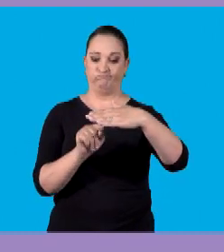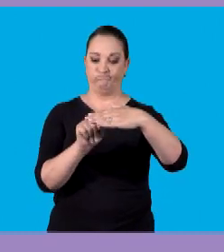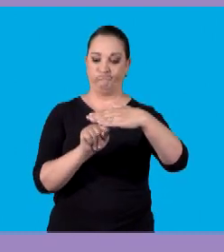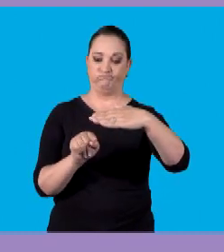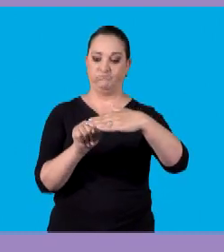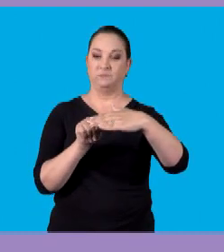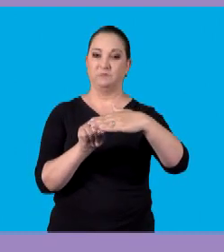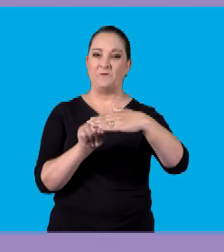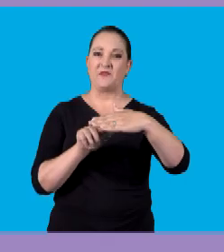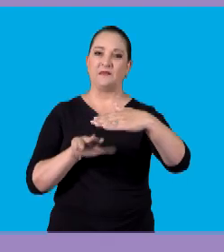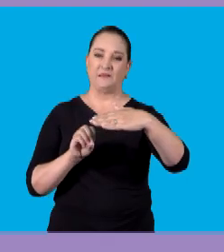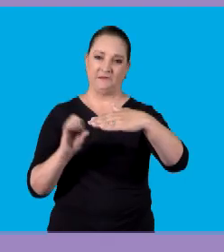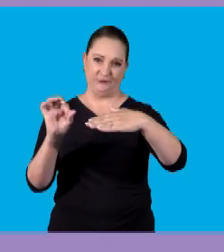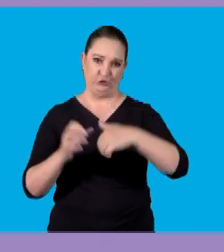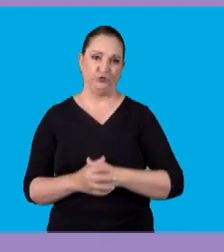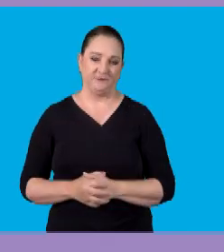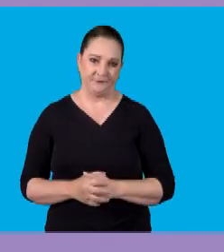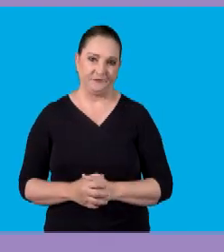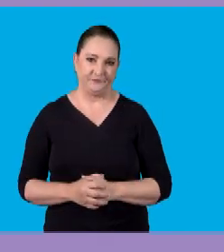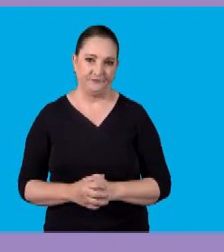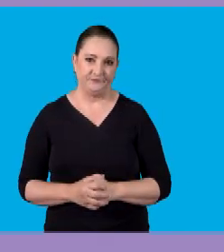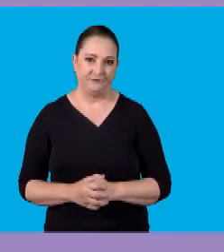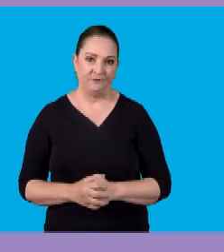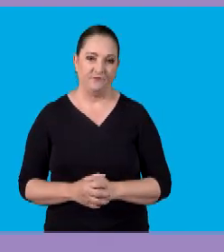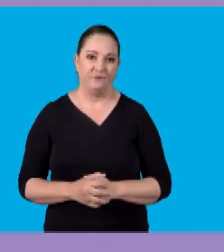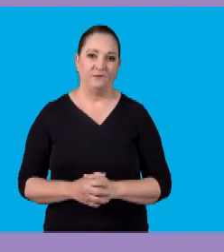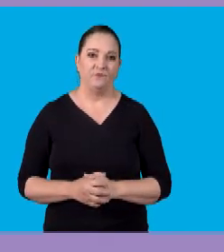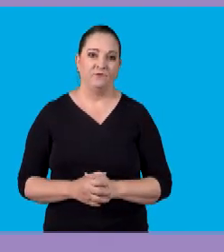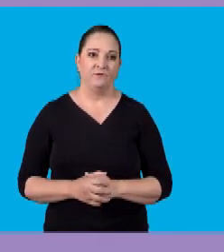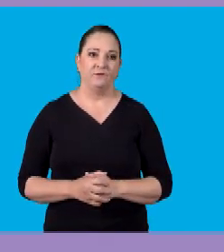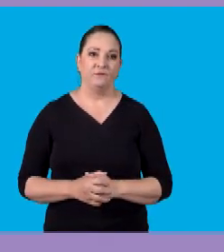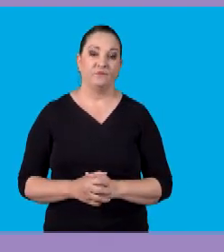90 degrees. And that is because the